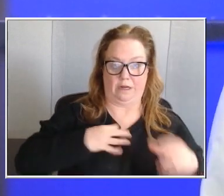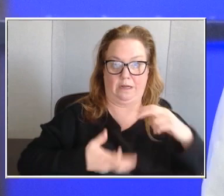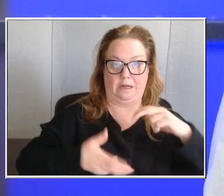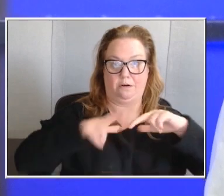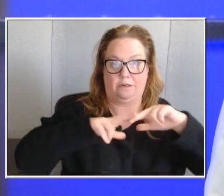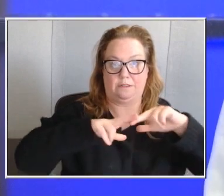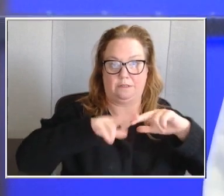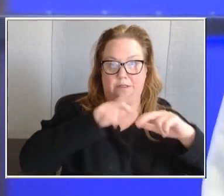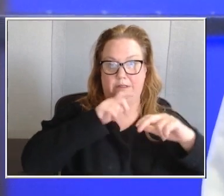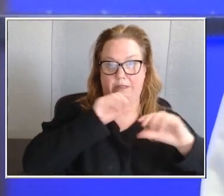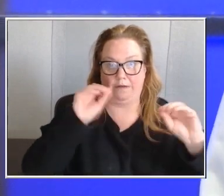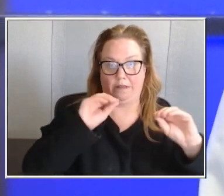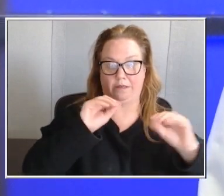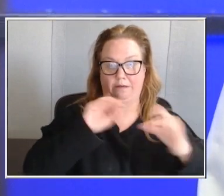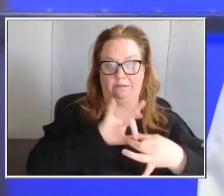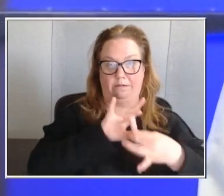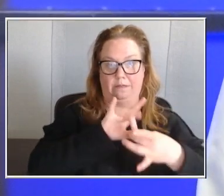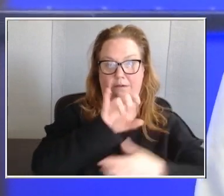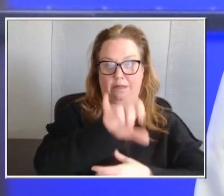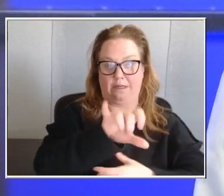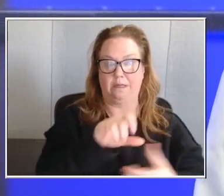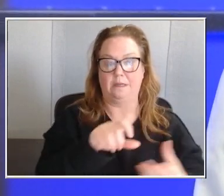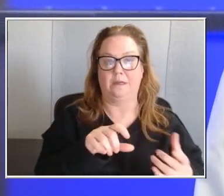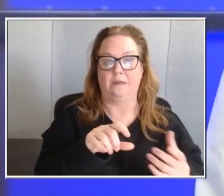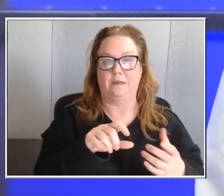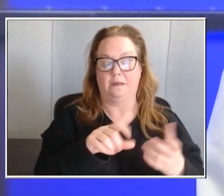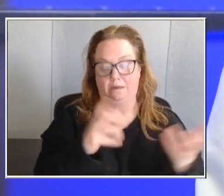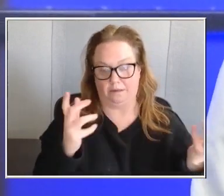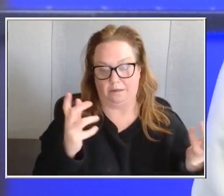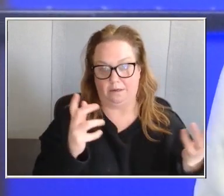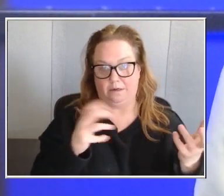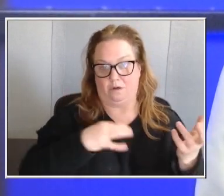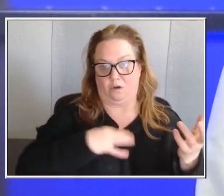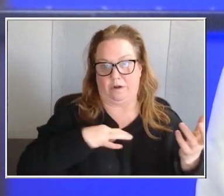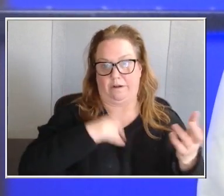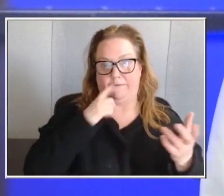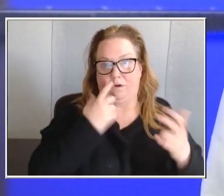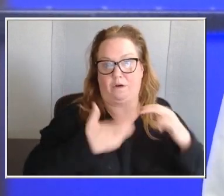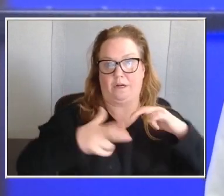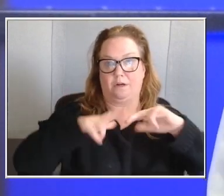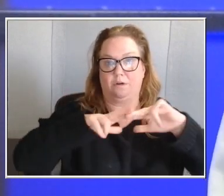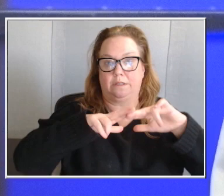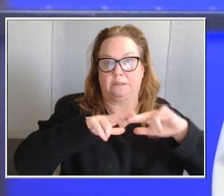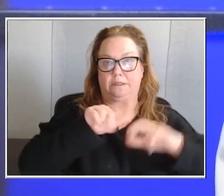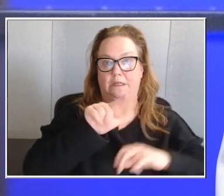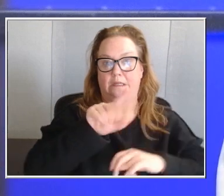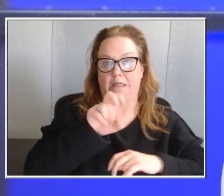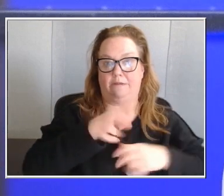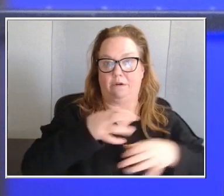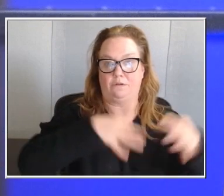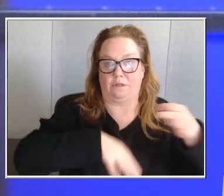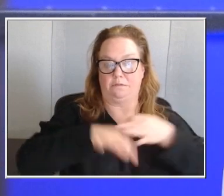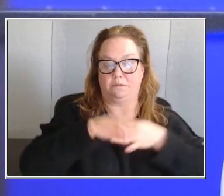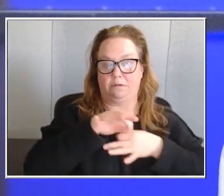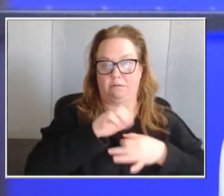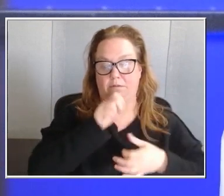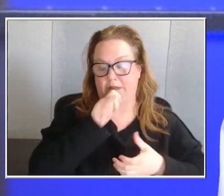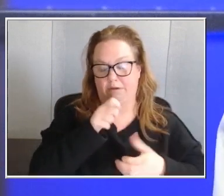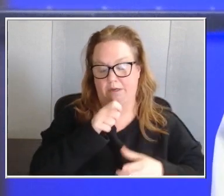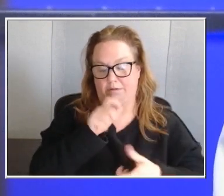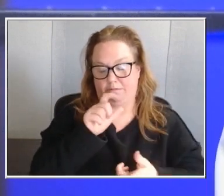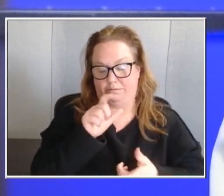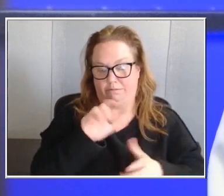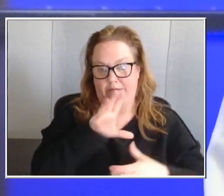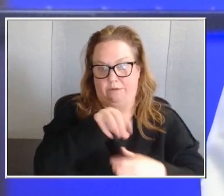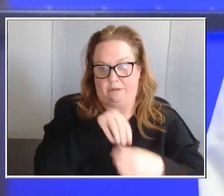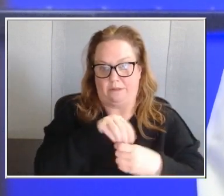have nothing to do with that. They have taken credit for increased liver transplantation, which they have little to do with as well. They have